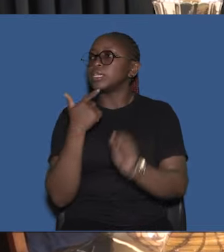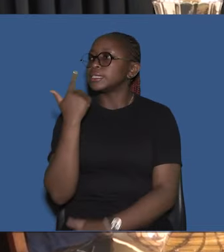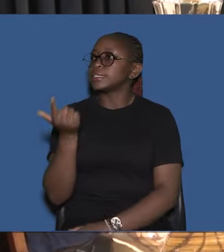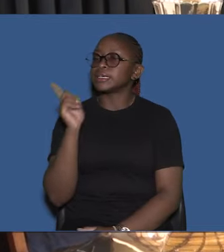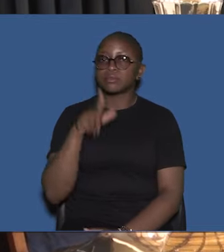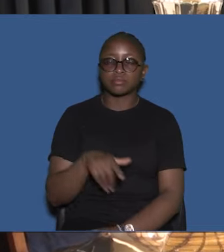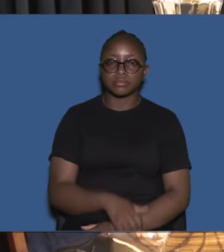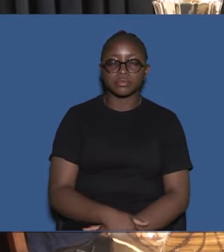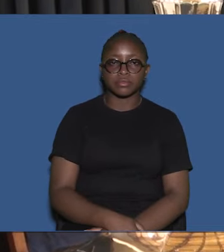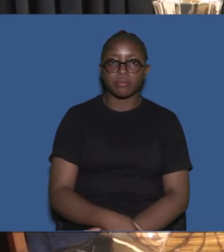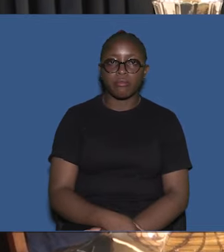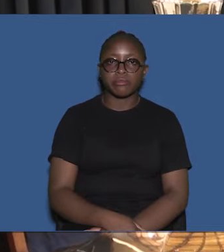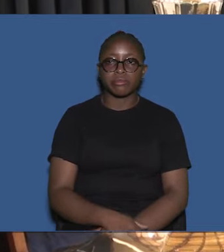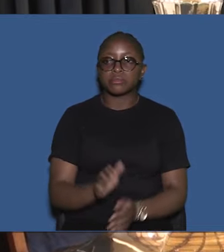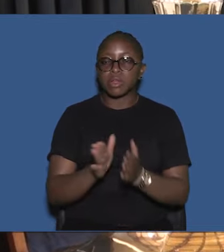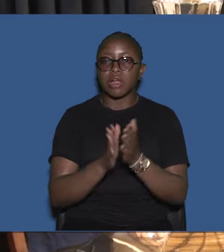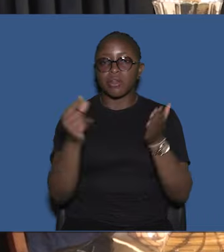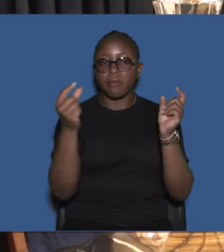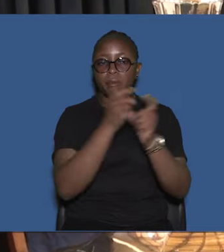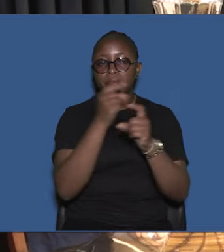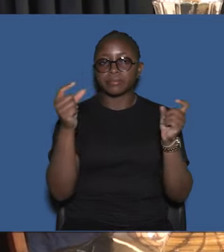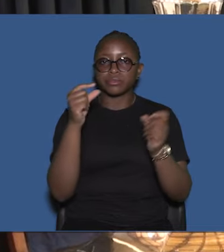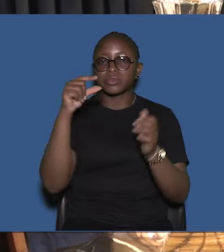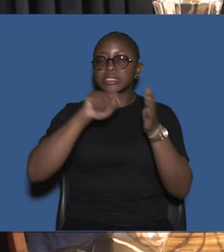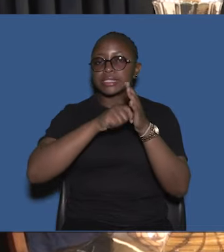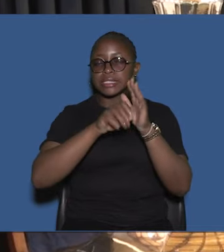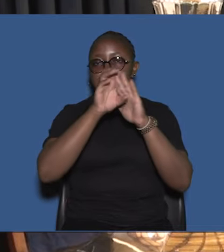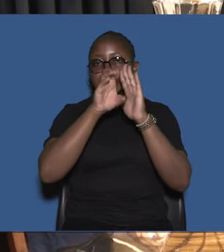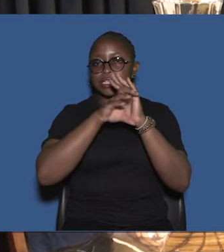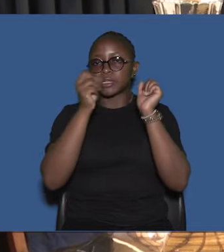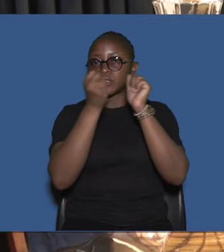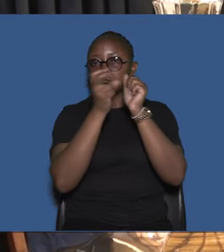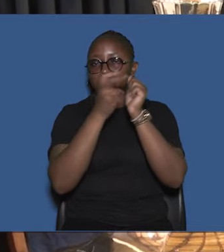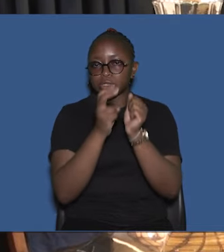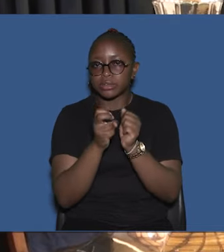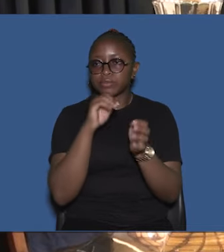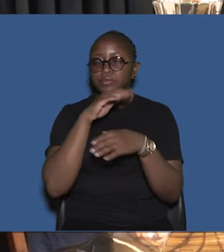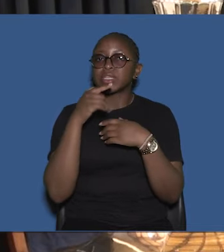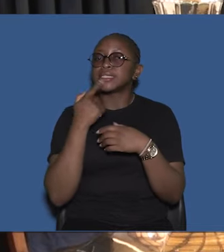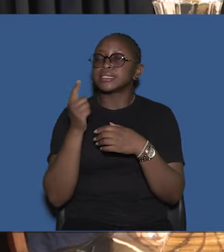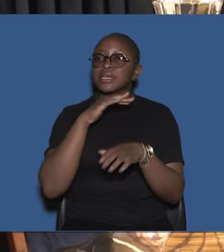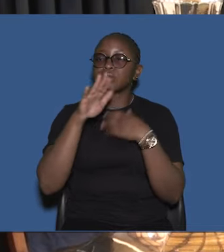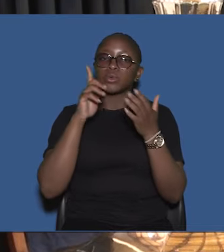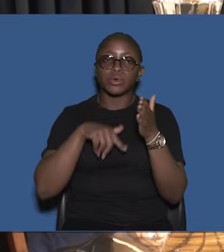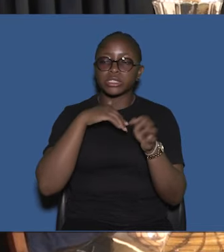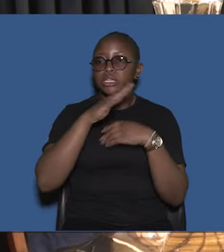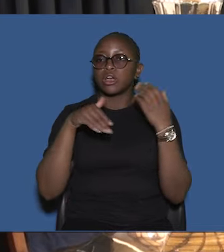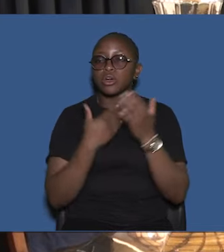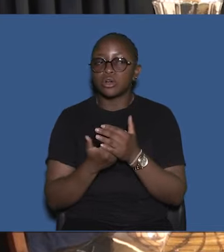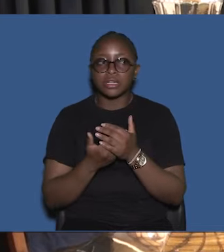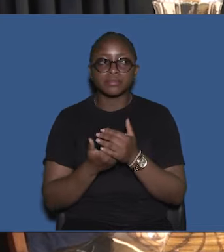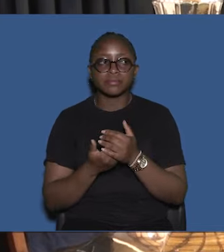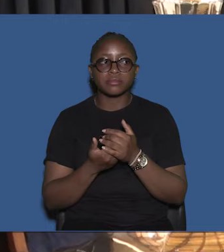He tells them that, and he's quoting Genesis 12, he tells them that all nations will, let me read verse